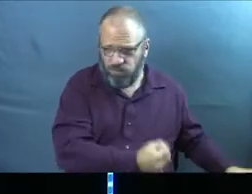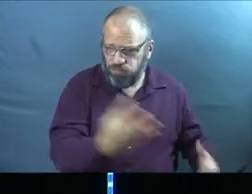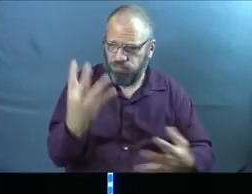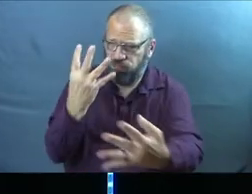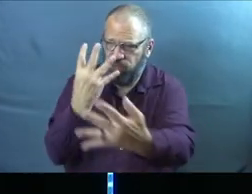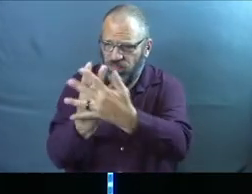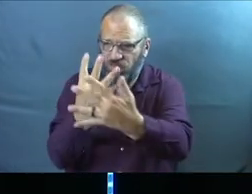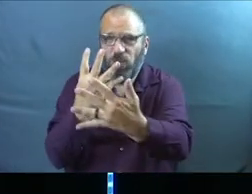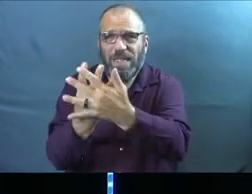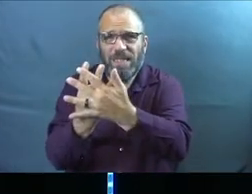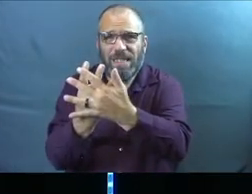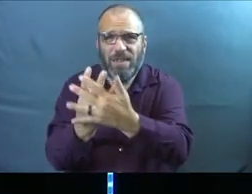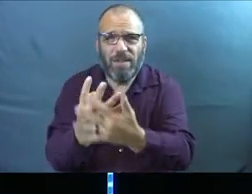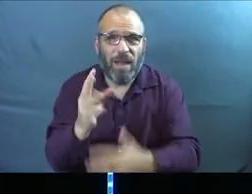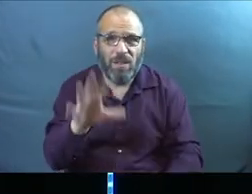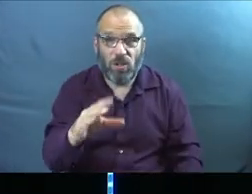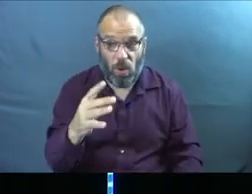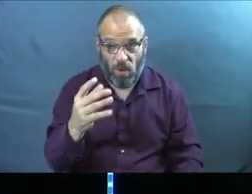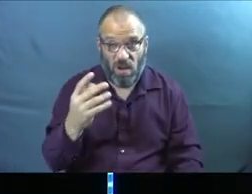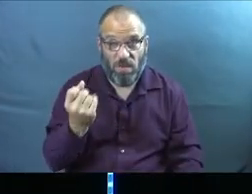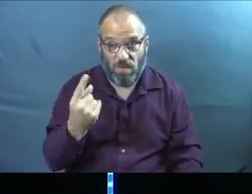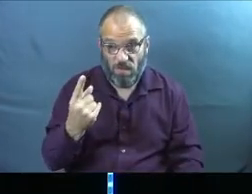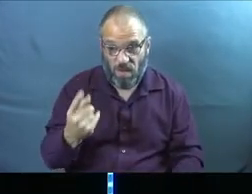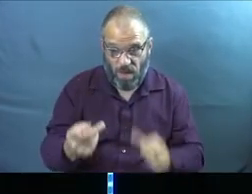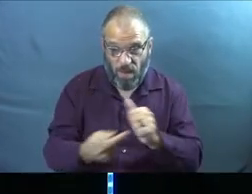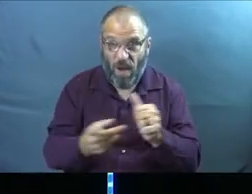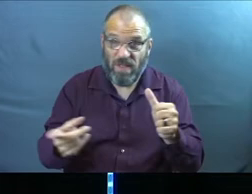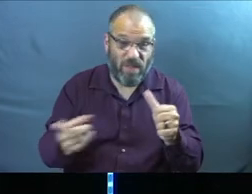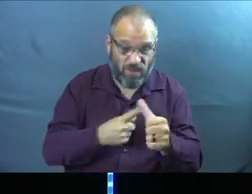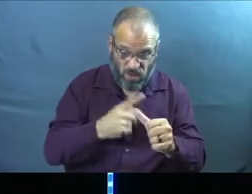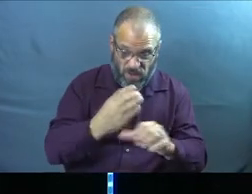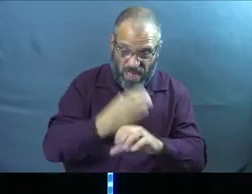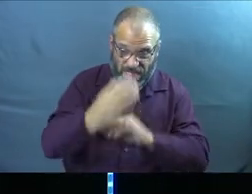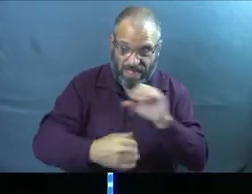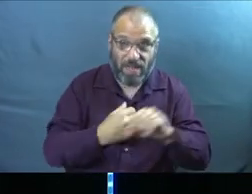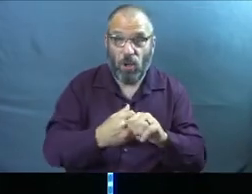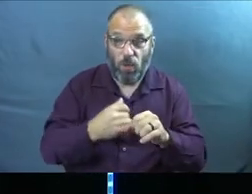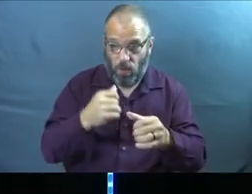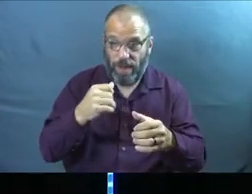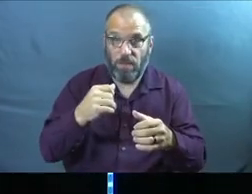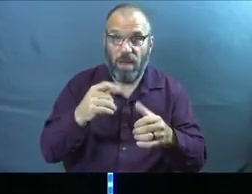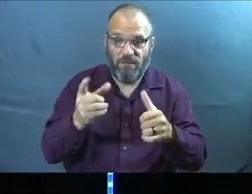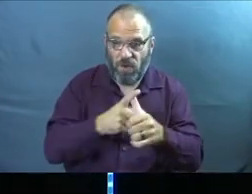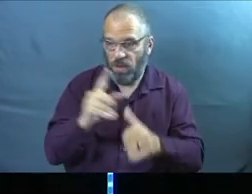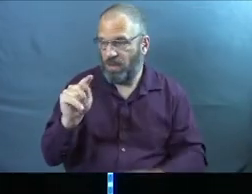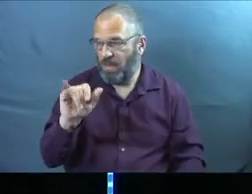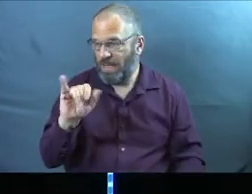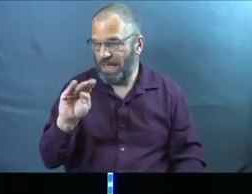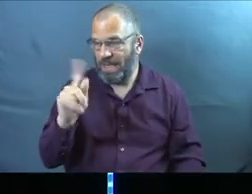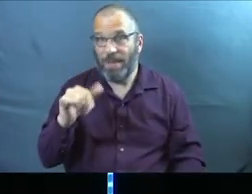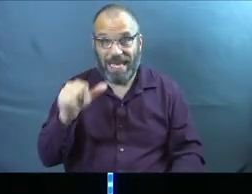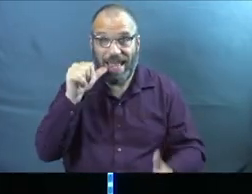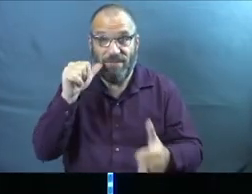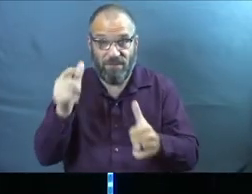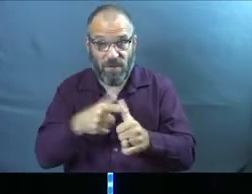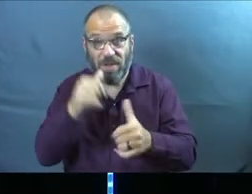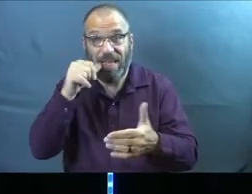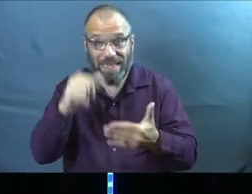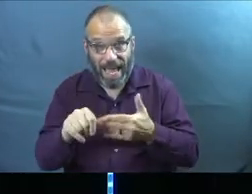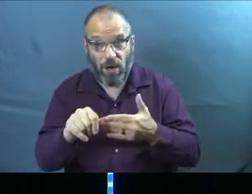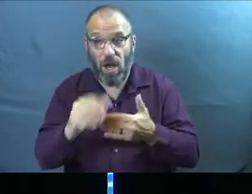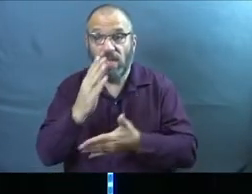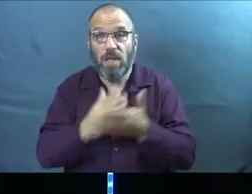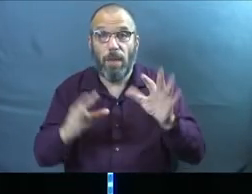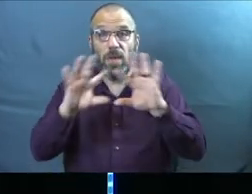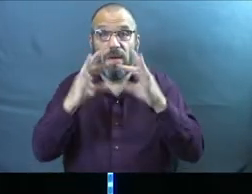in prison. So you need to understand, in the first century, when the letter of 1 Timothy was circulating around the churches, some of